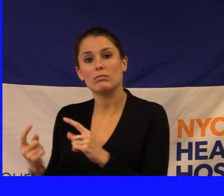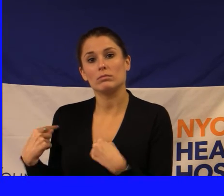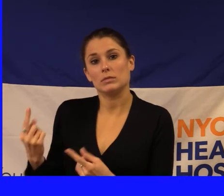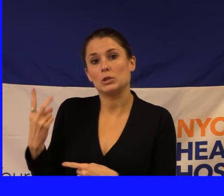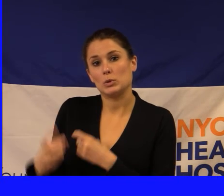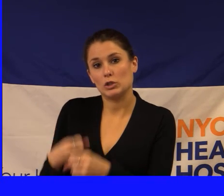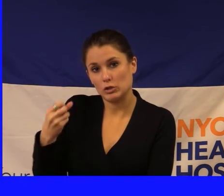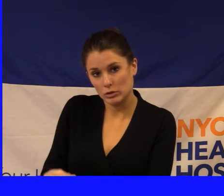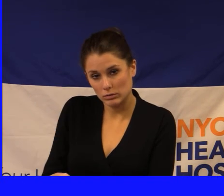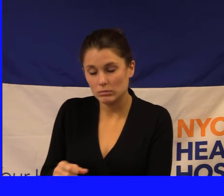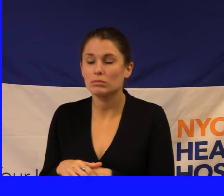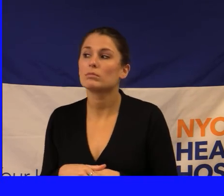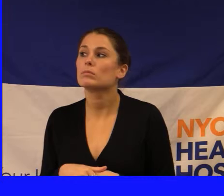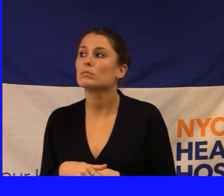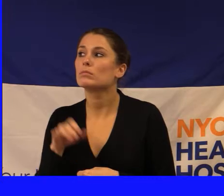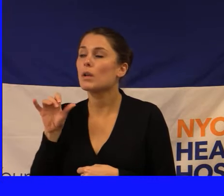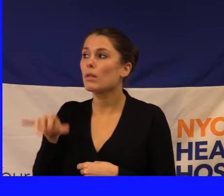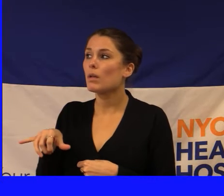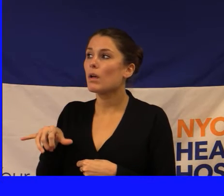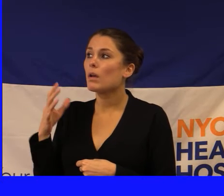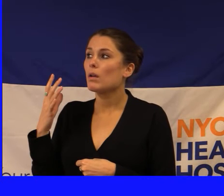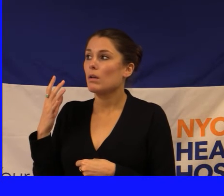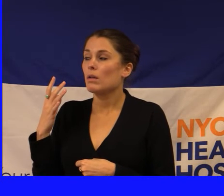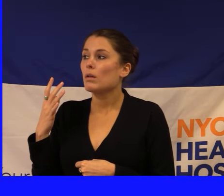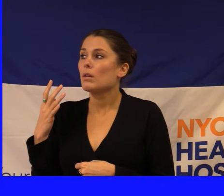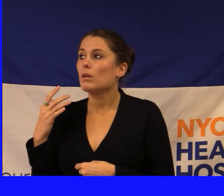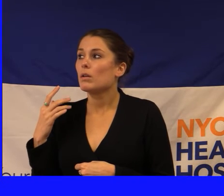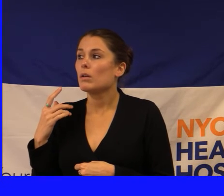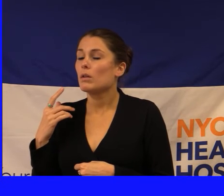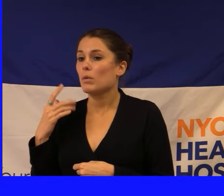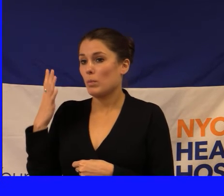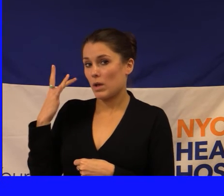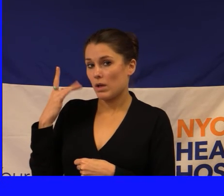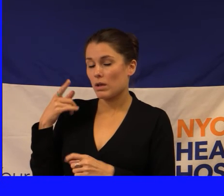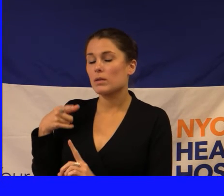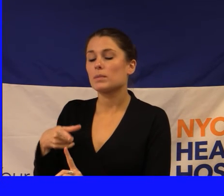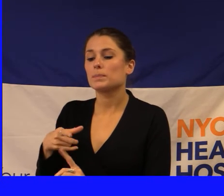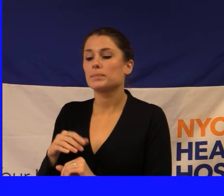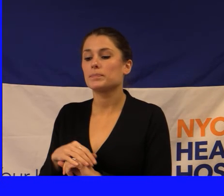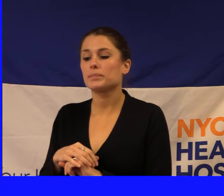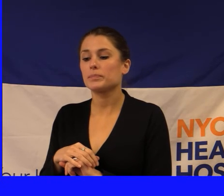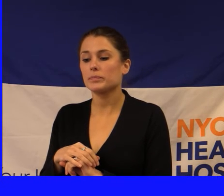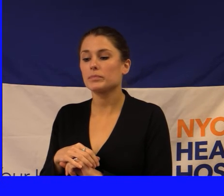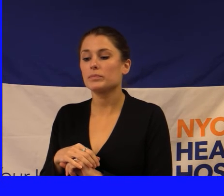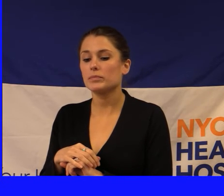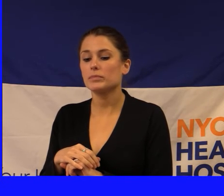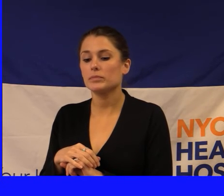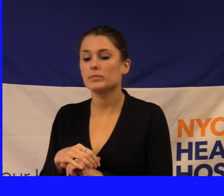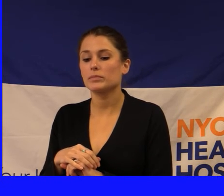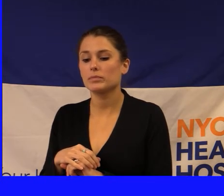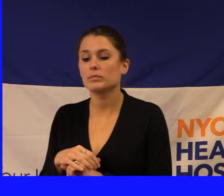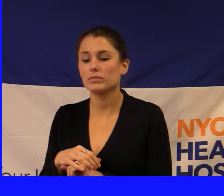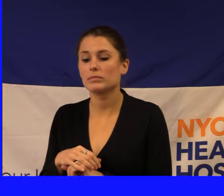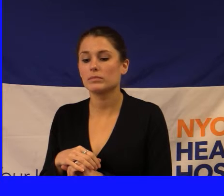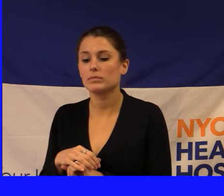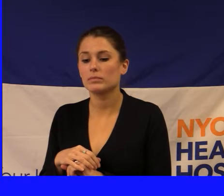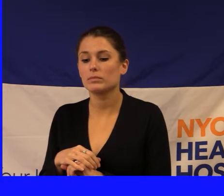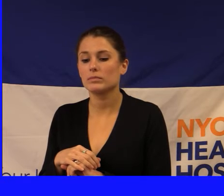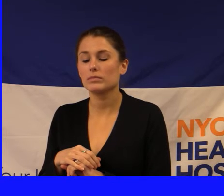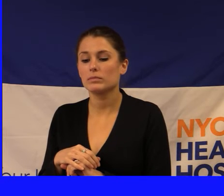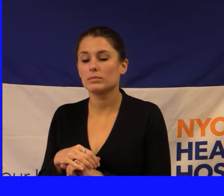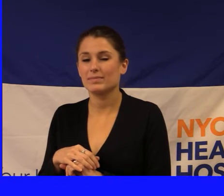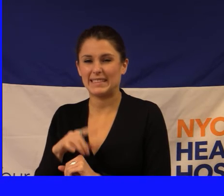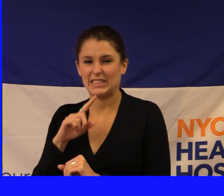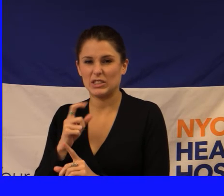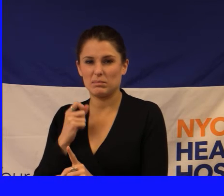period, and that is largely driven by the significant impact of removing